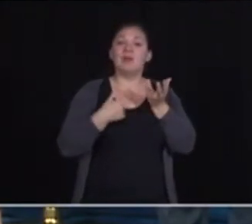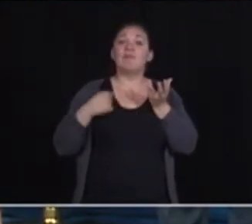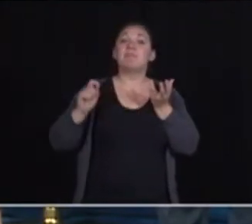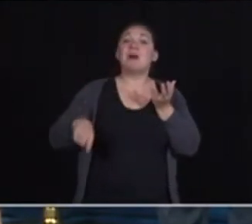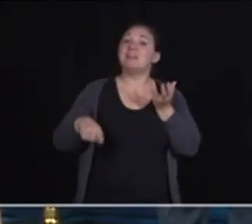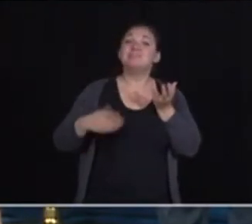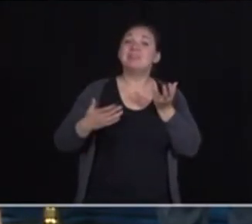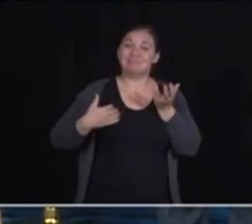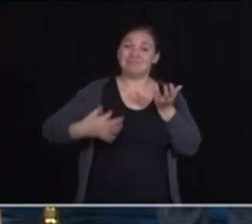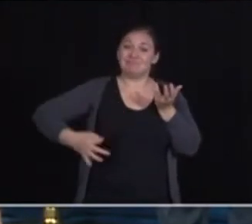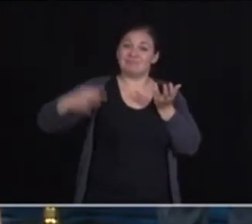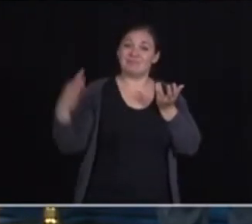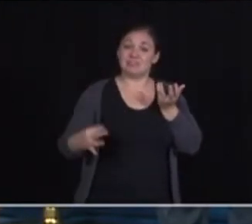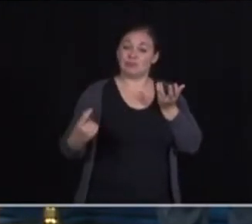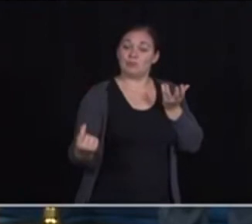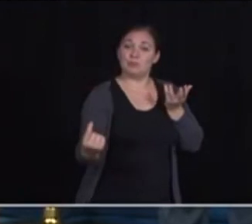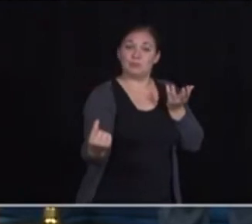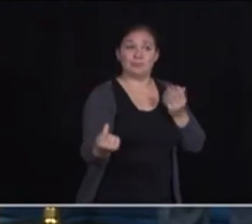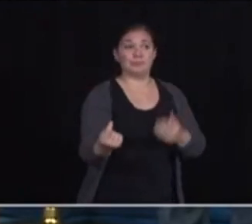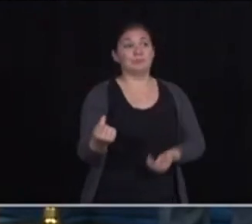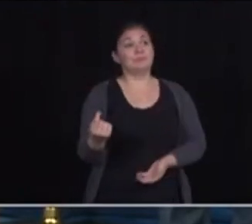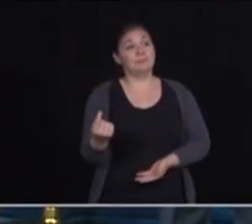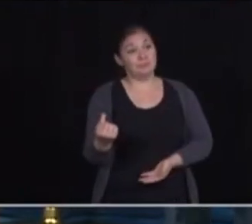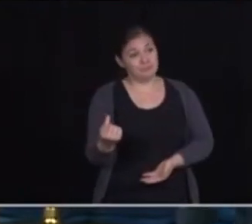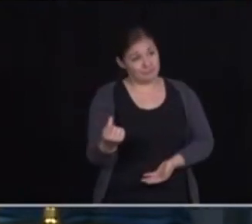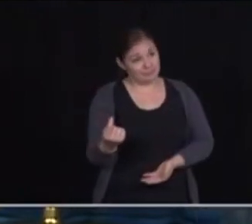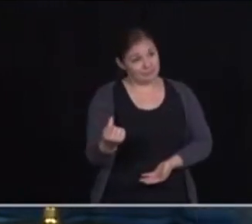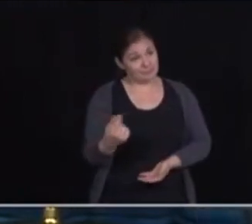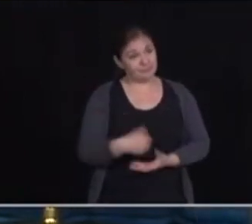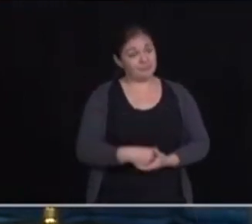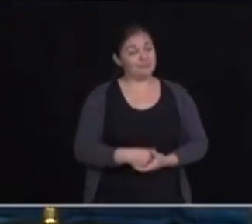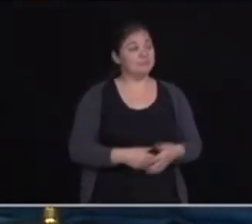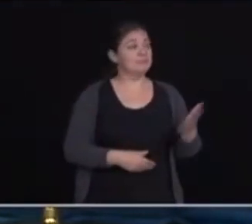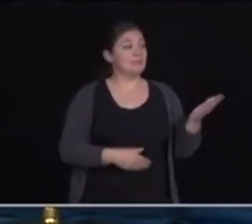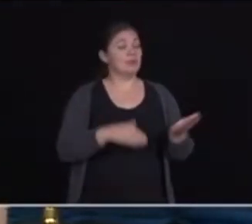to Dr. Williams to follow up. Thank you.